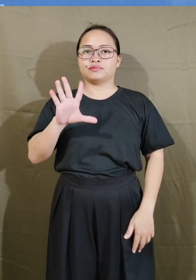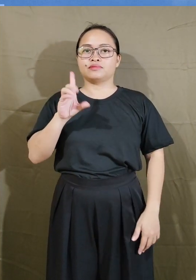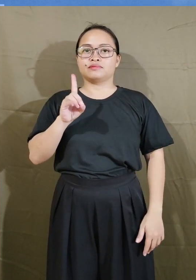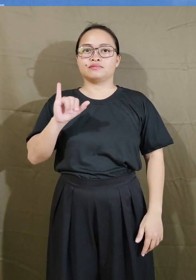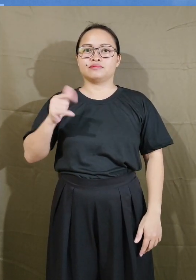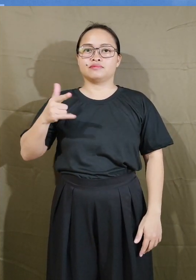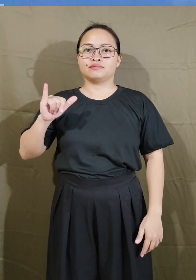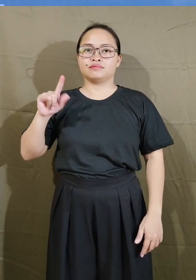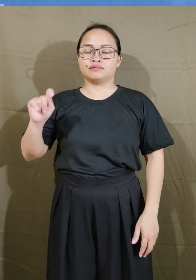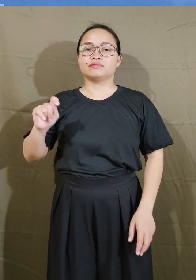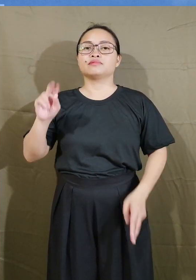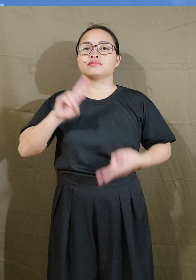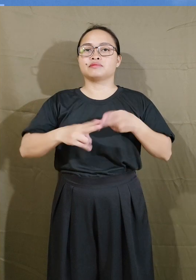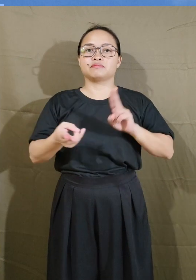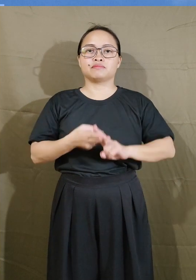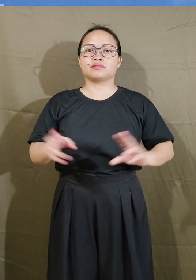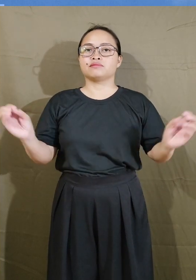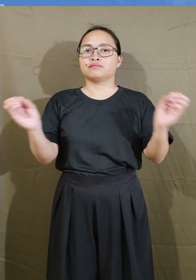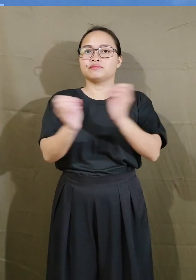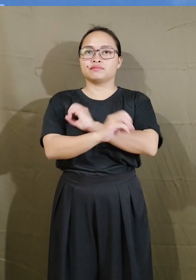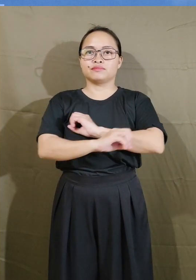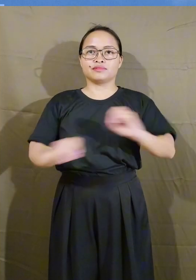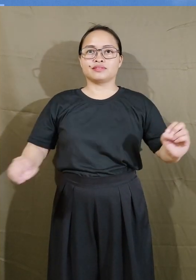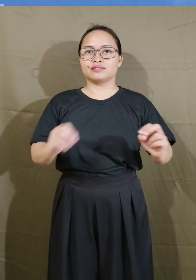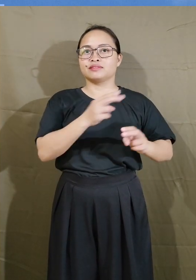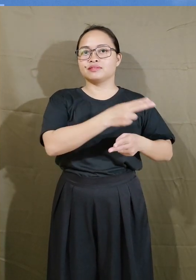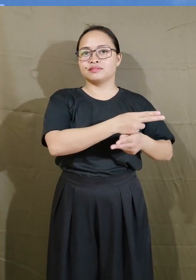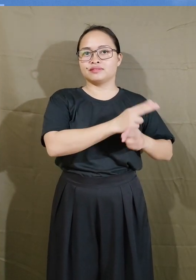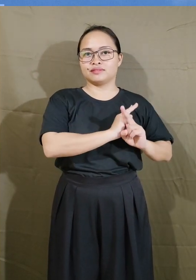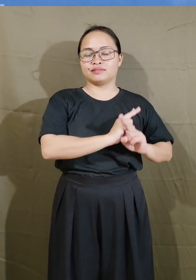numbers without borrowing.